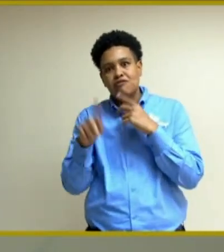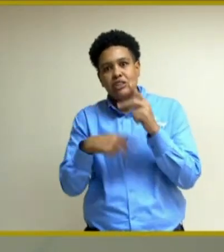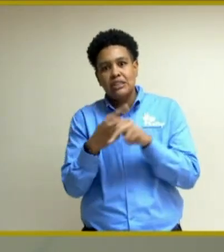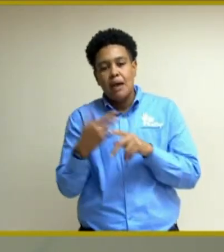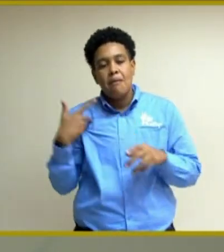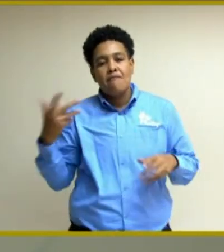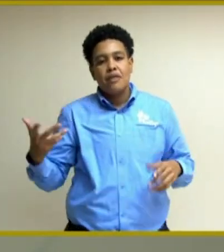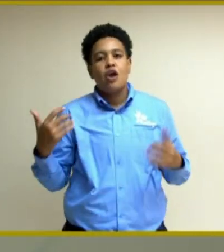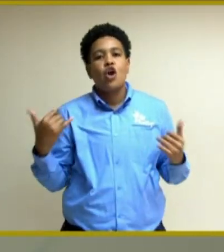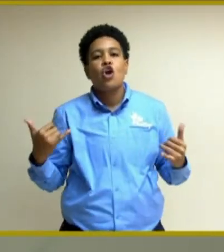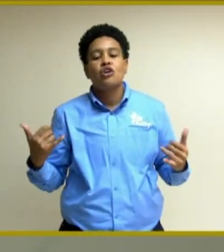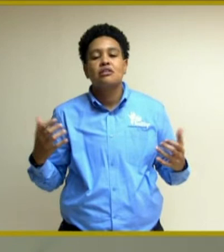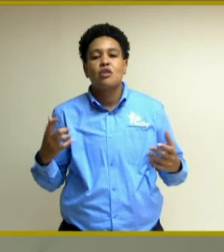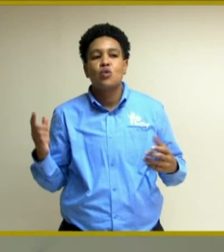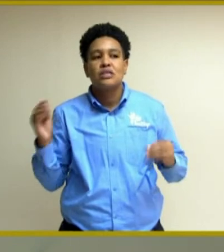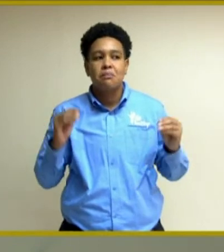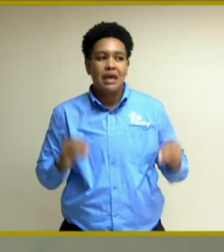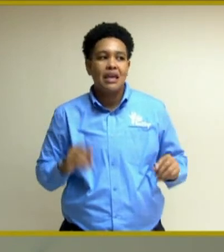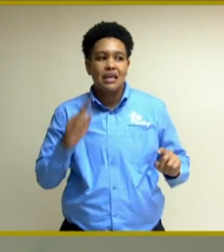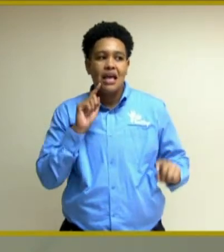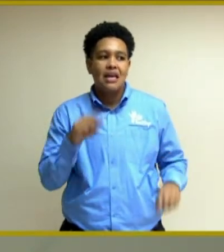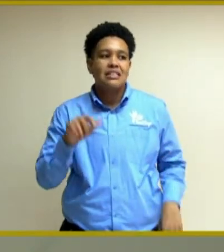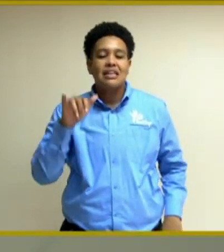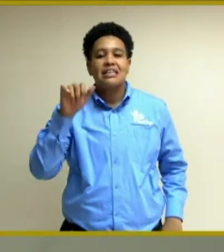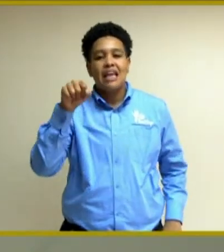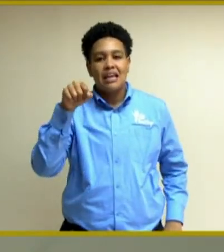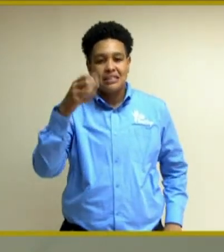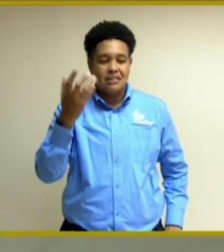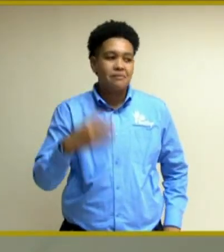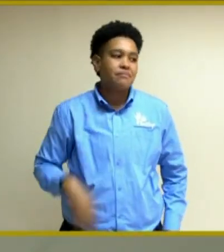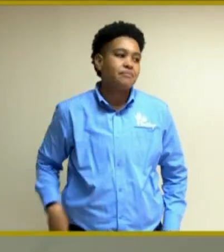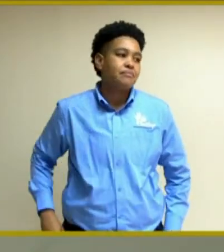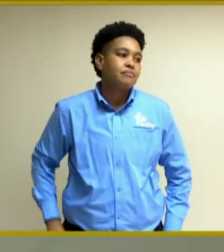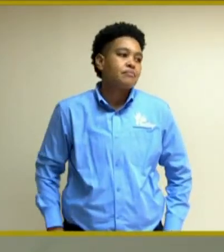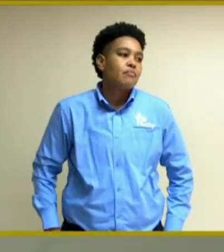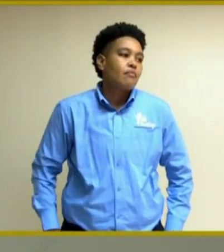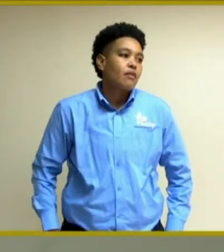may come. So the answer is yes.